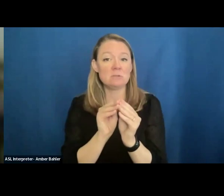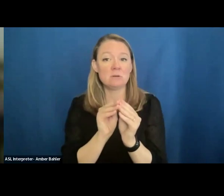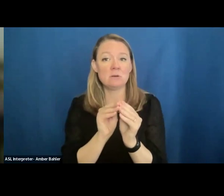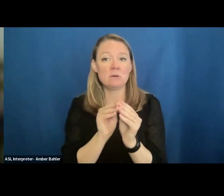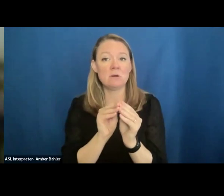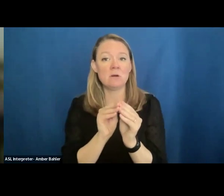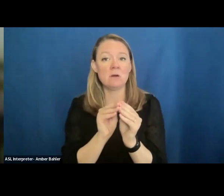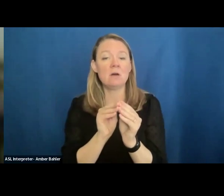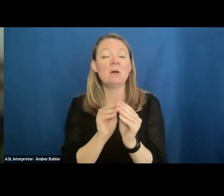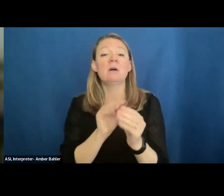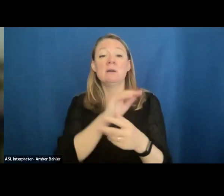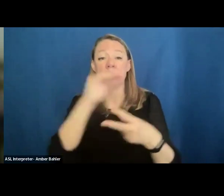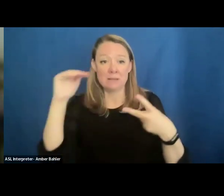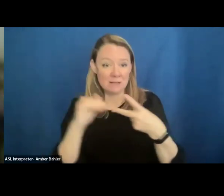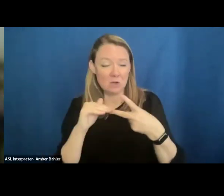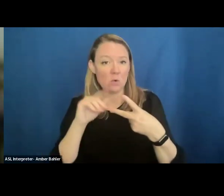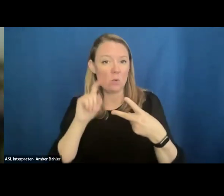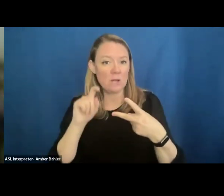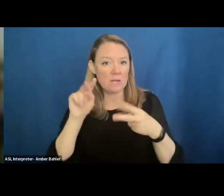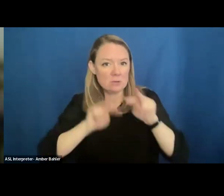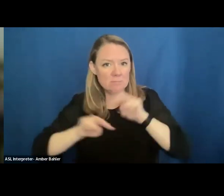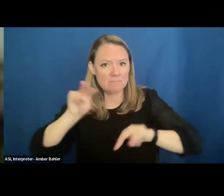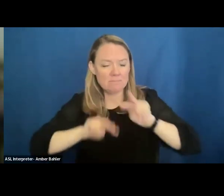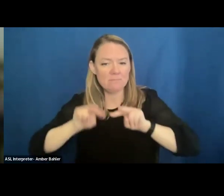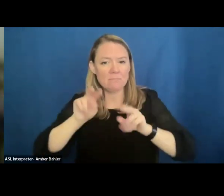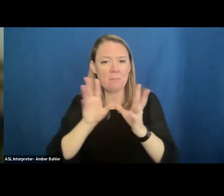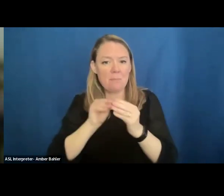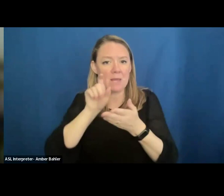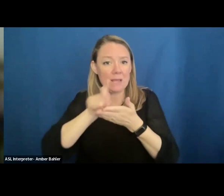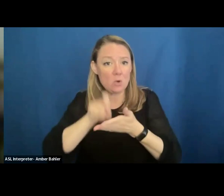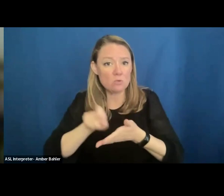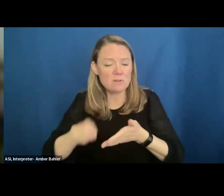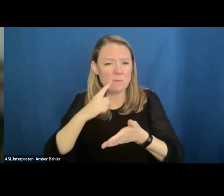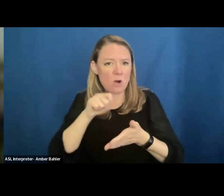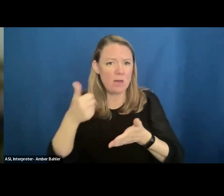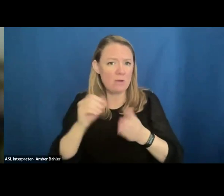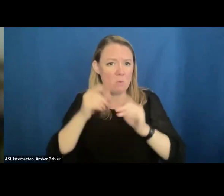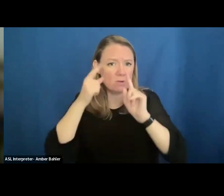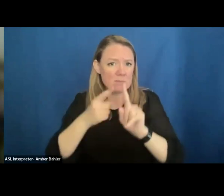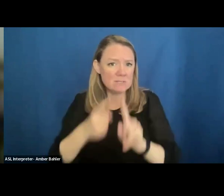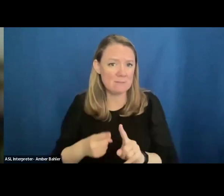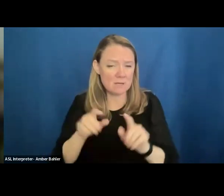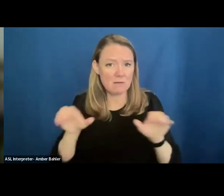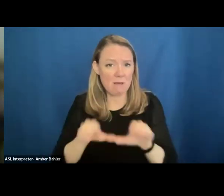we'll need to take a look at meeting notes on some of the other more specific action items as well.